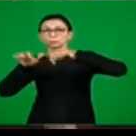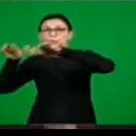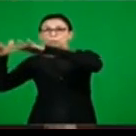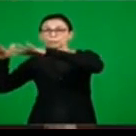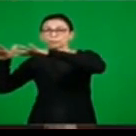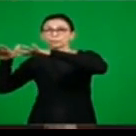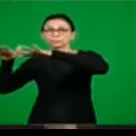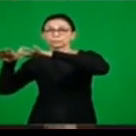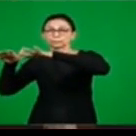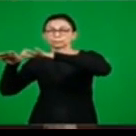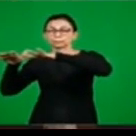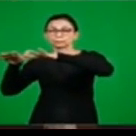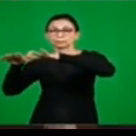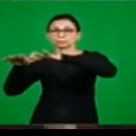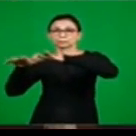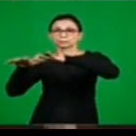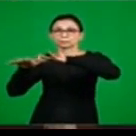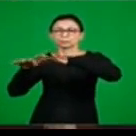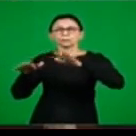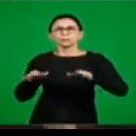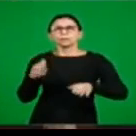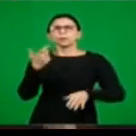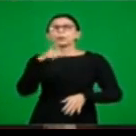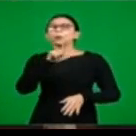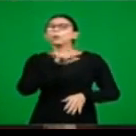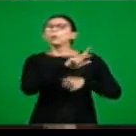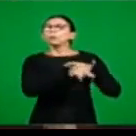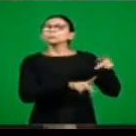eternity. Then you might say,